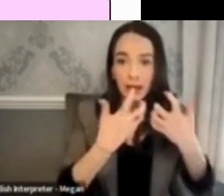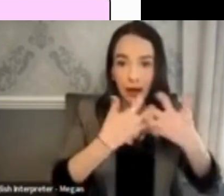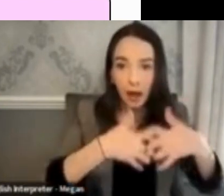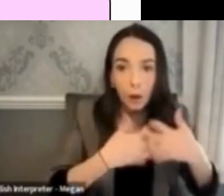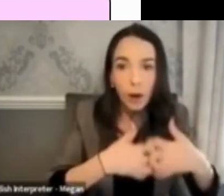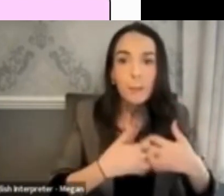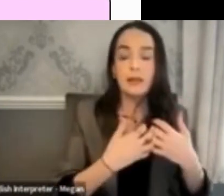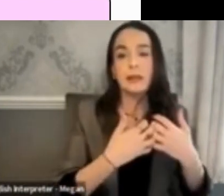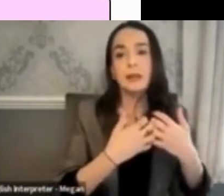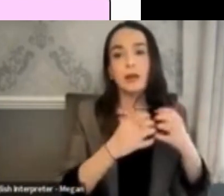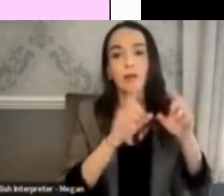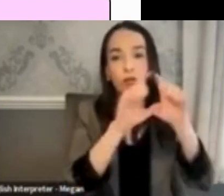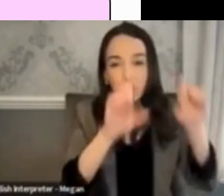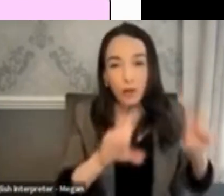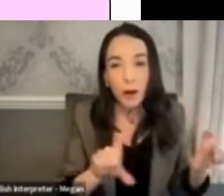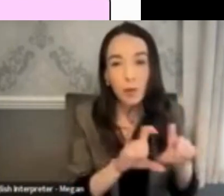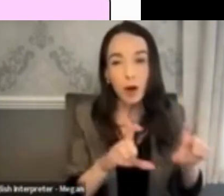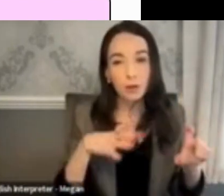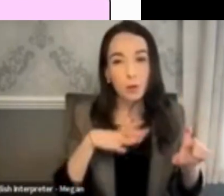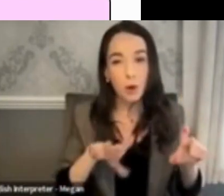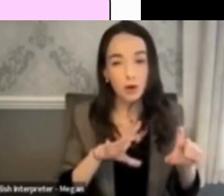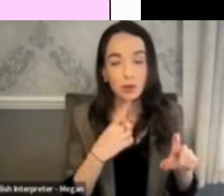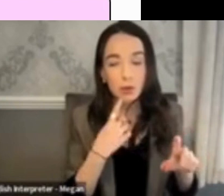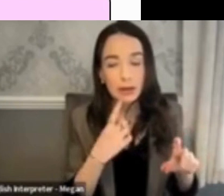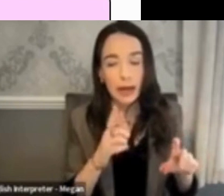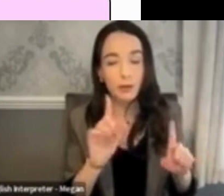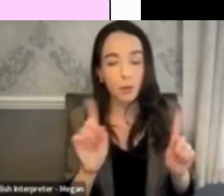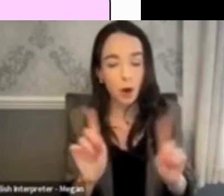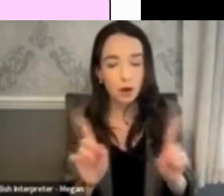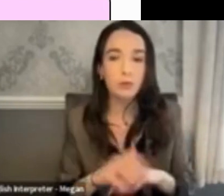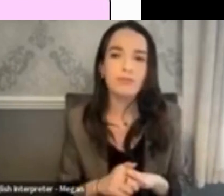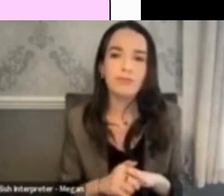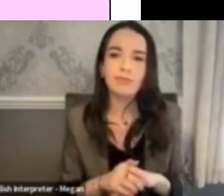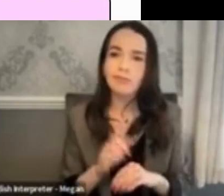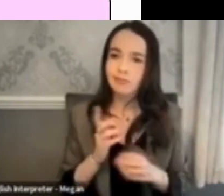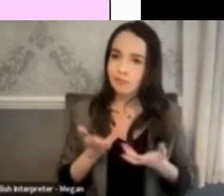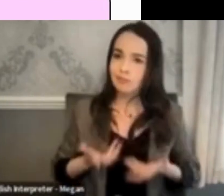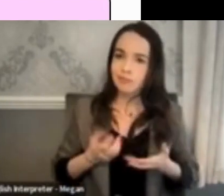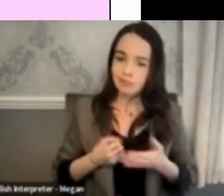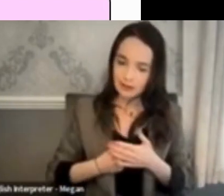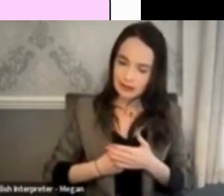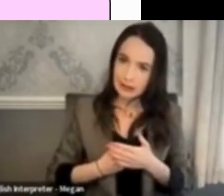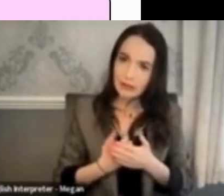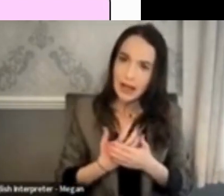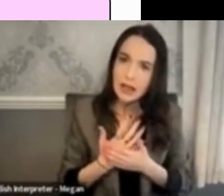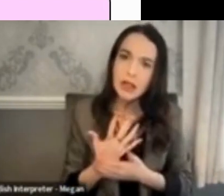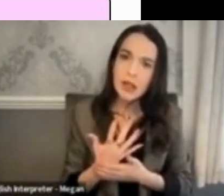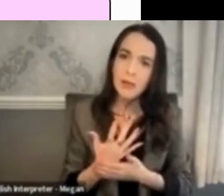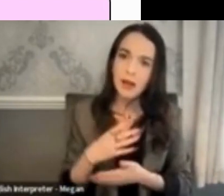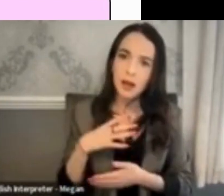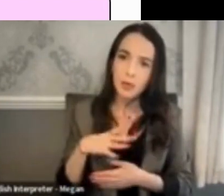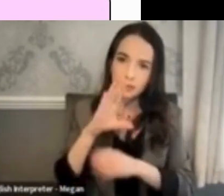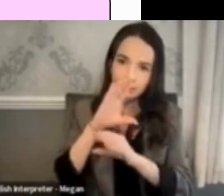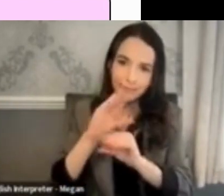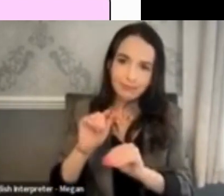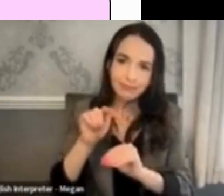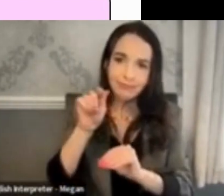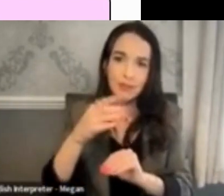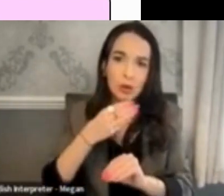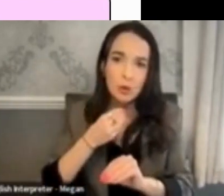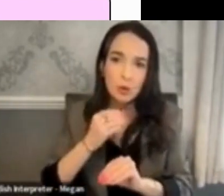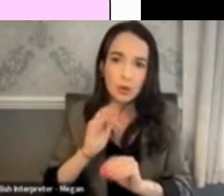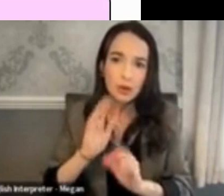mentioned. The framework is under development at the moment, and its use will be mandatory for all purchases made, except